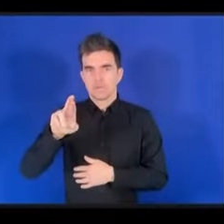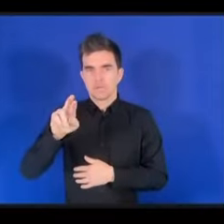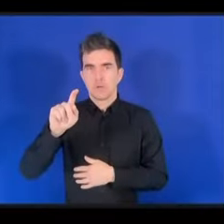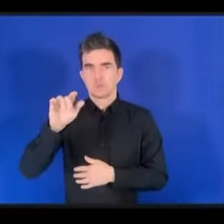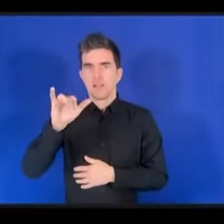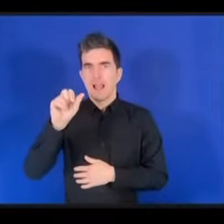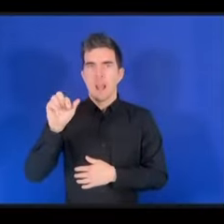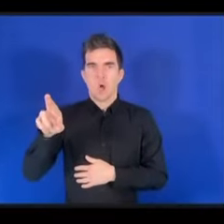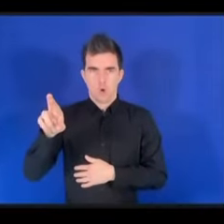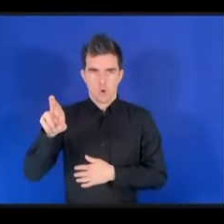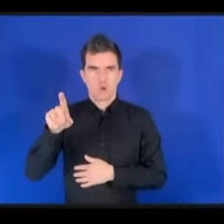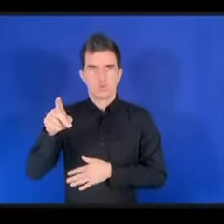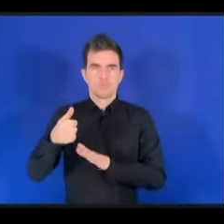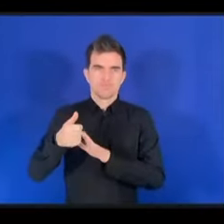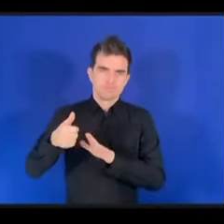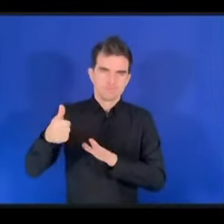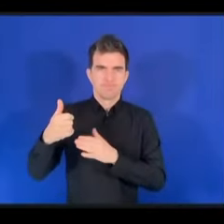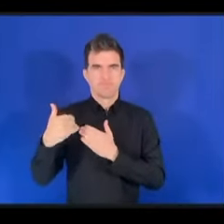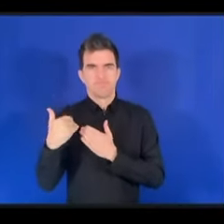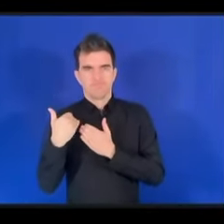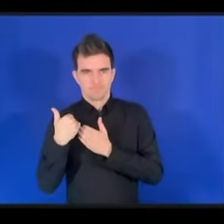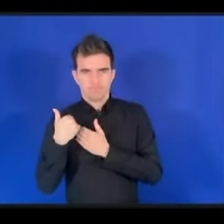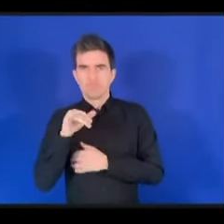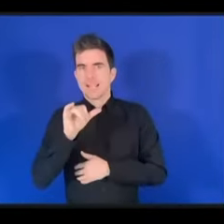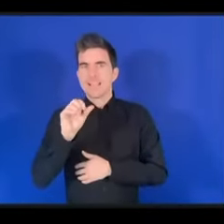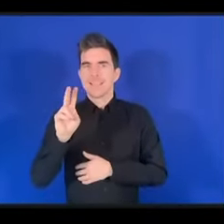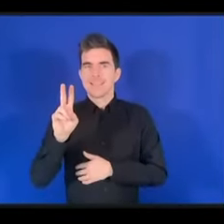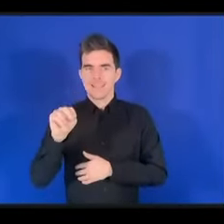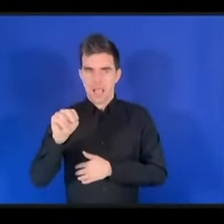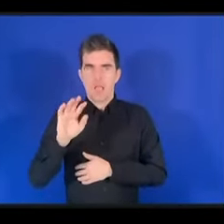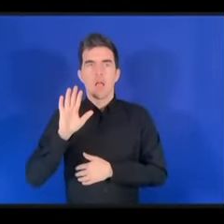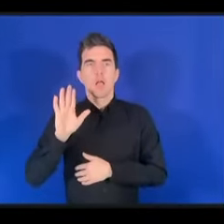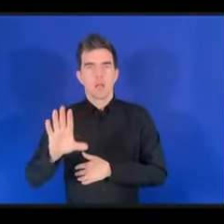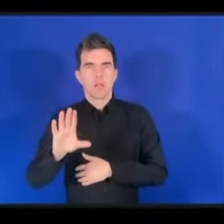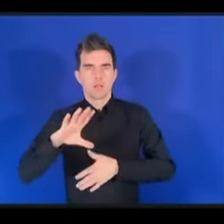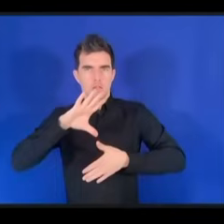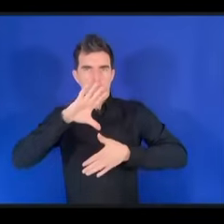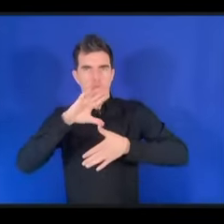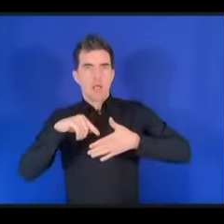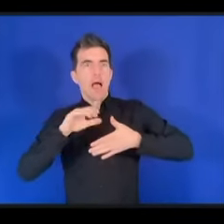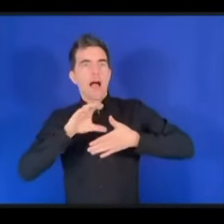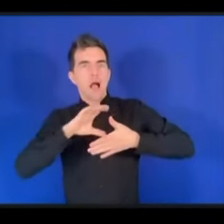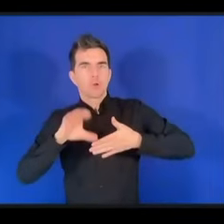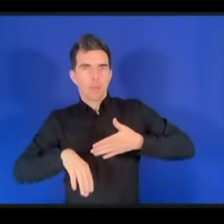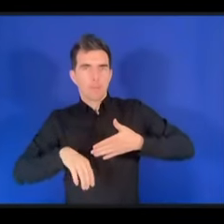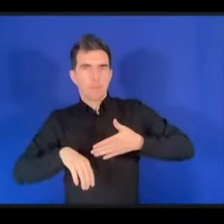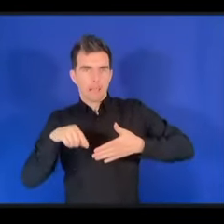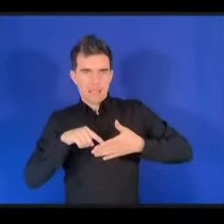deliver remarks. So Mr. Taylor, the floor is yours. Thank you.